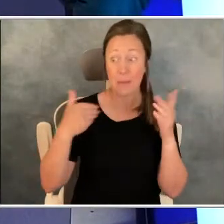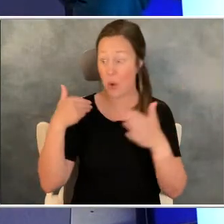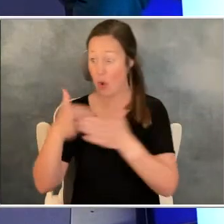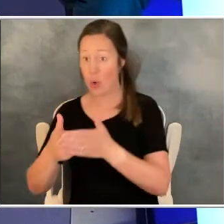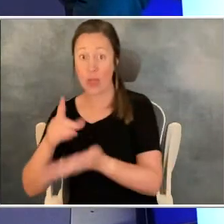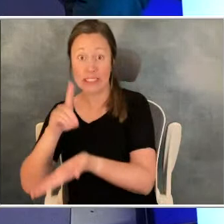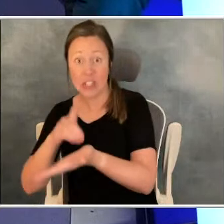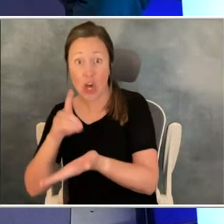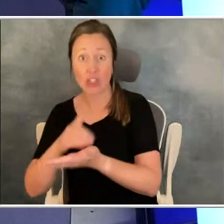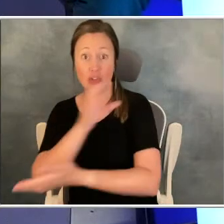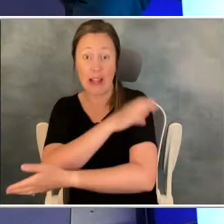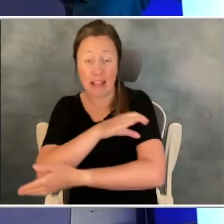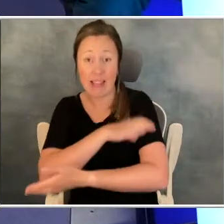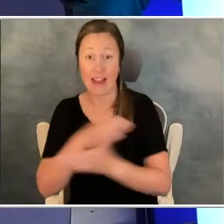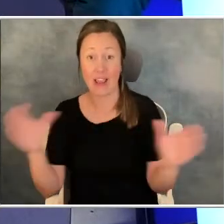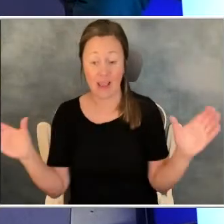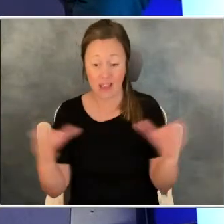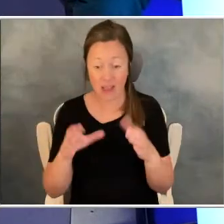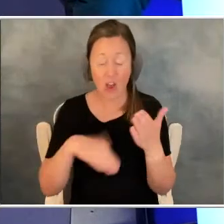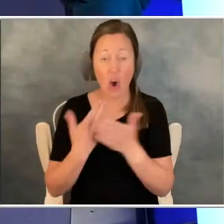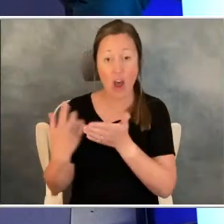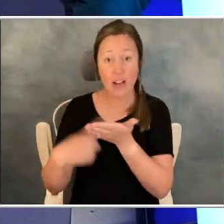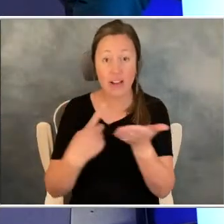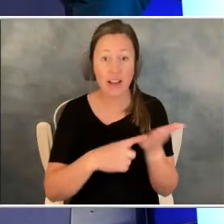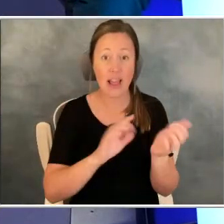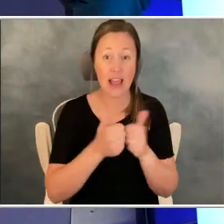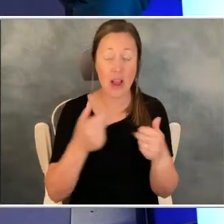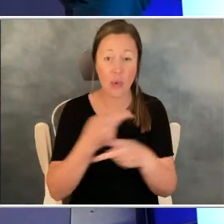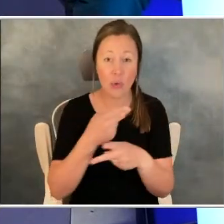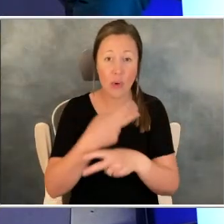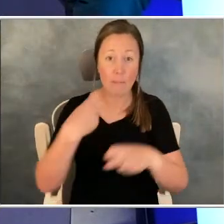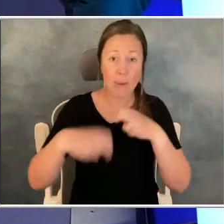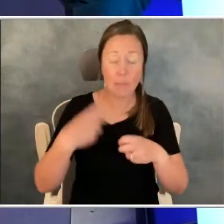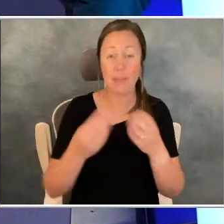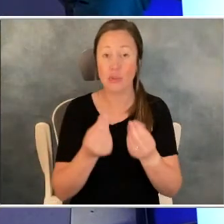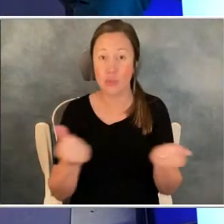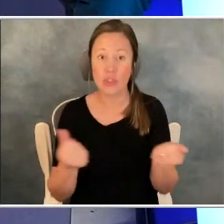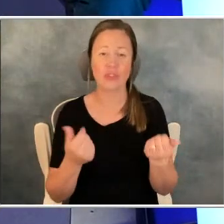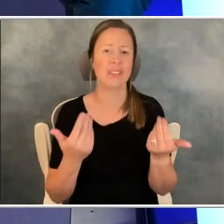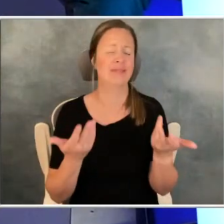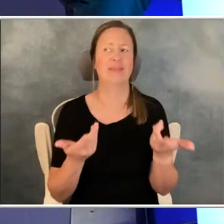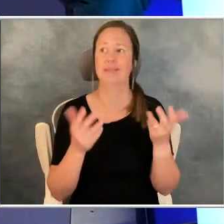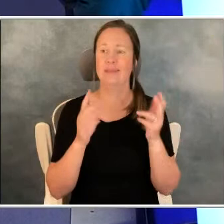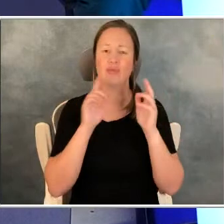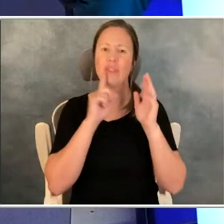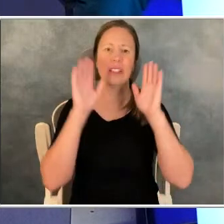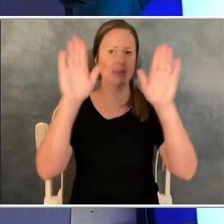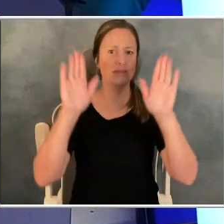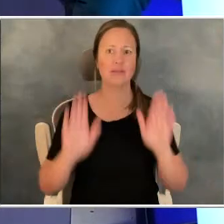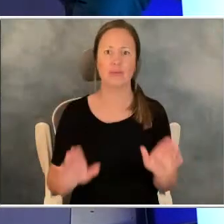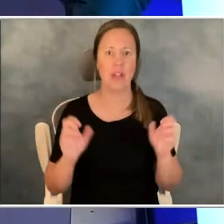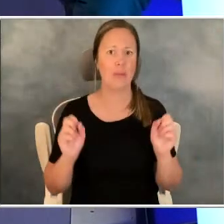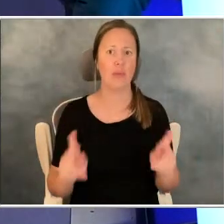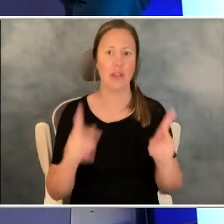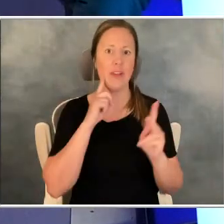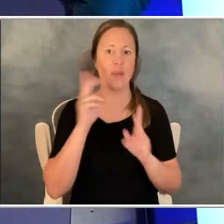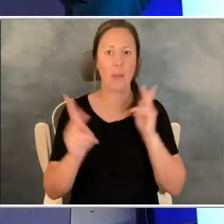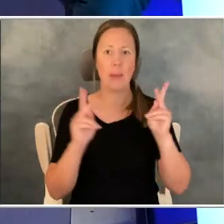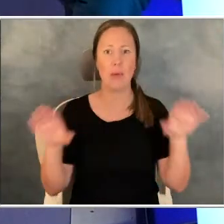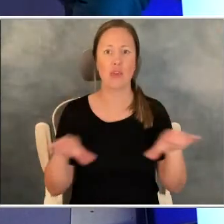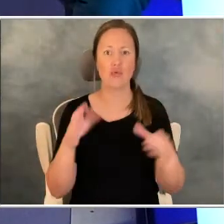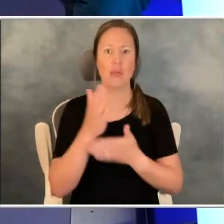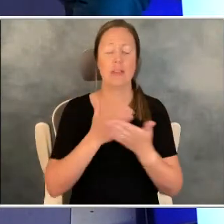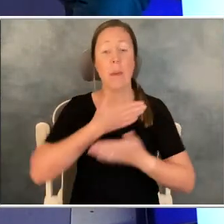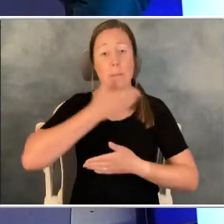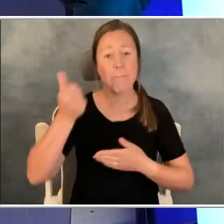talking about how to solve problems and how to develop new solutions, what a great opportunity for people to do some of the best care we can do and